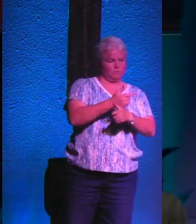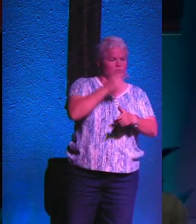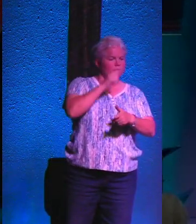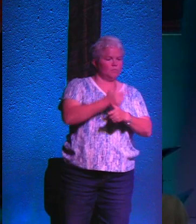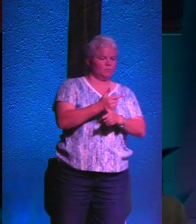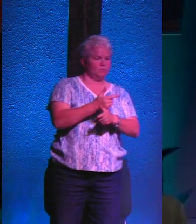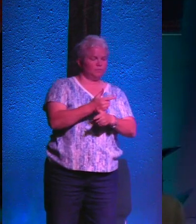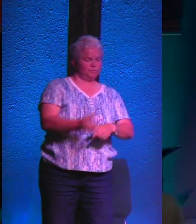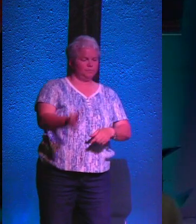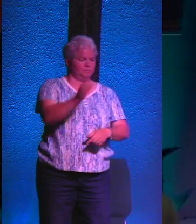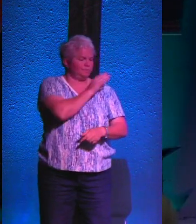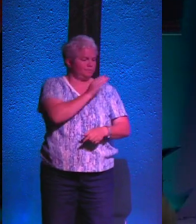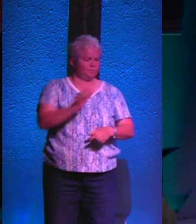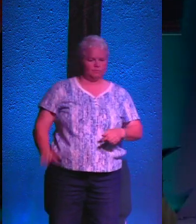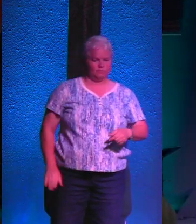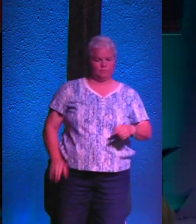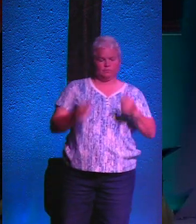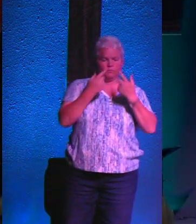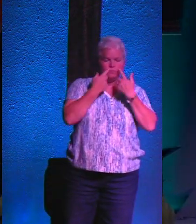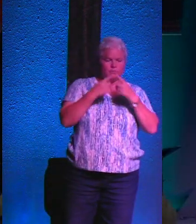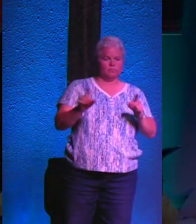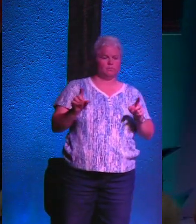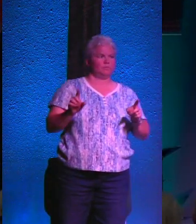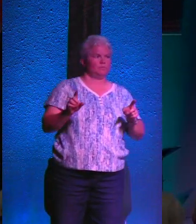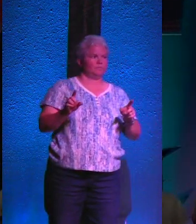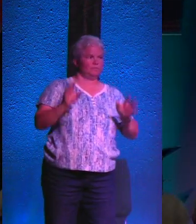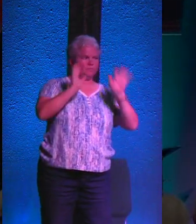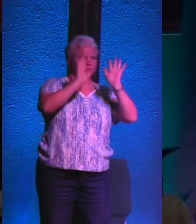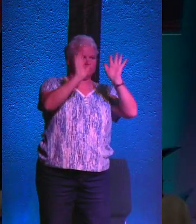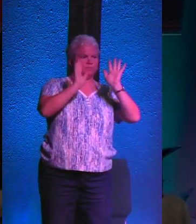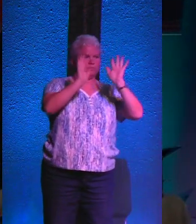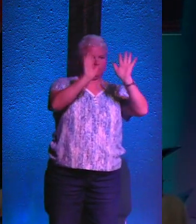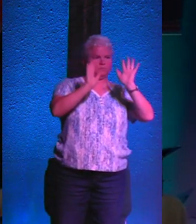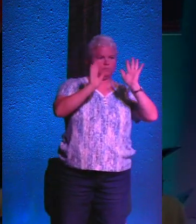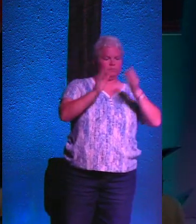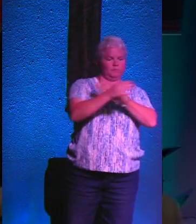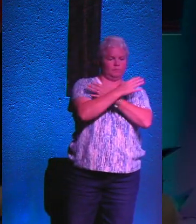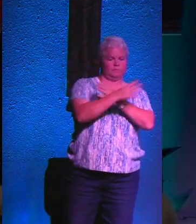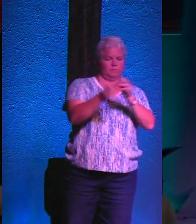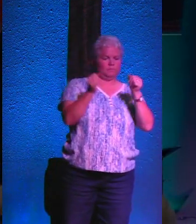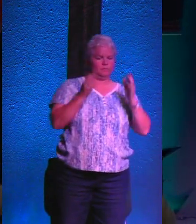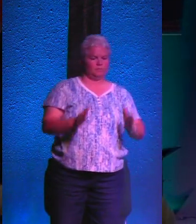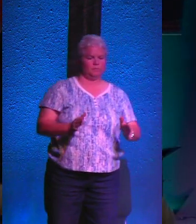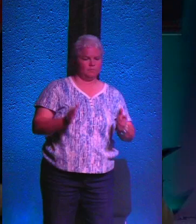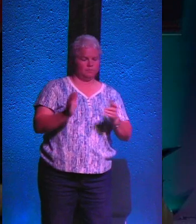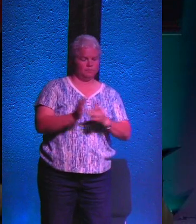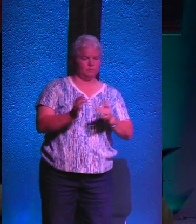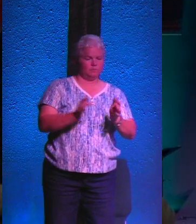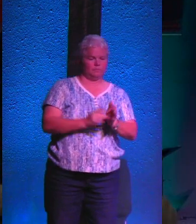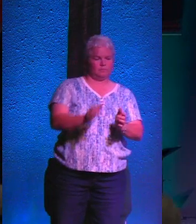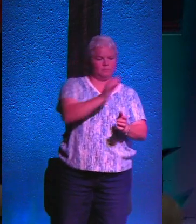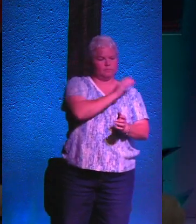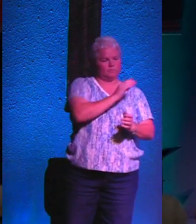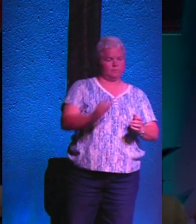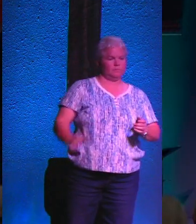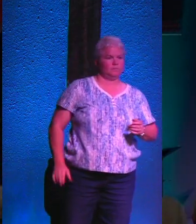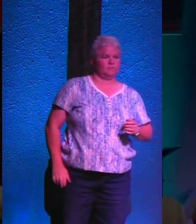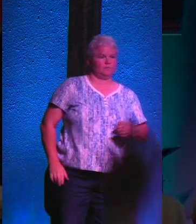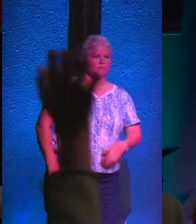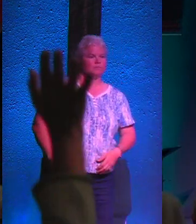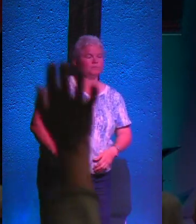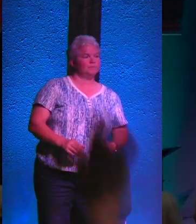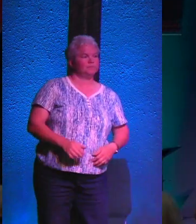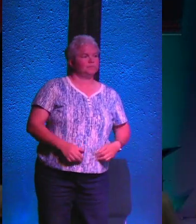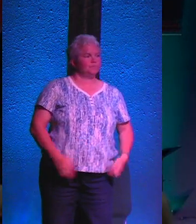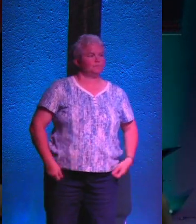and sisters in Christ, proclaiming the greatness of our Savior, Jesus Christ. What do you guys think? You guys believe